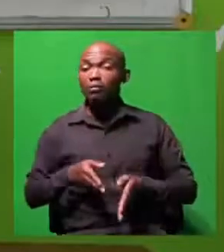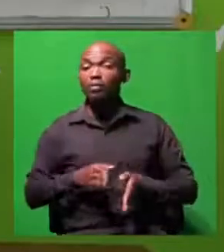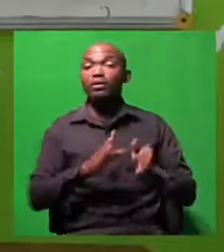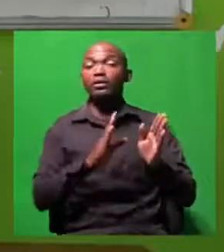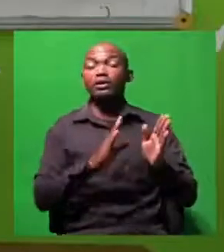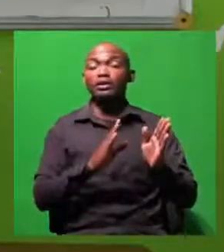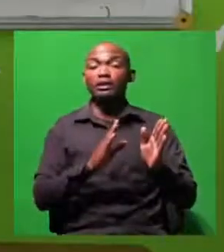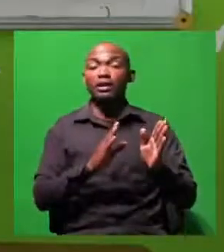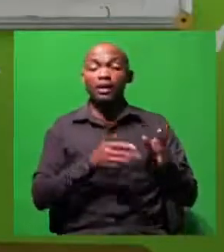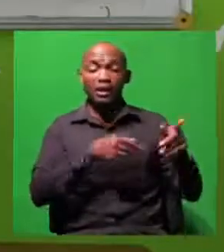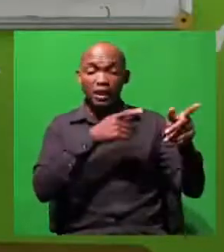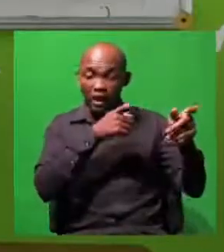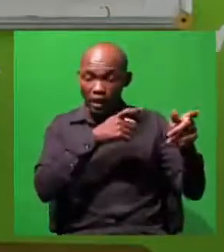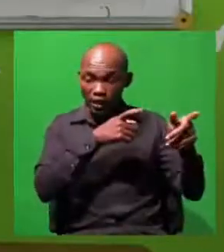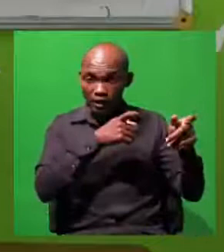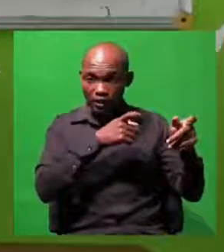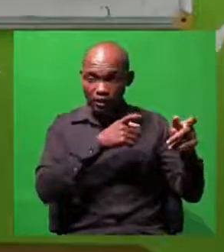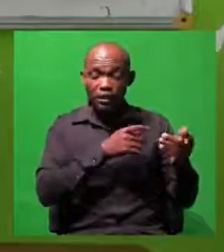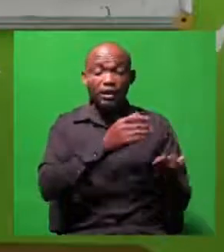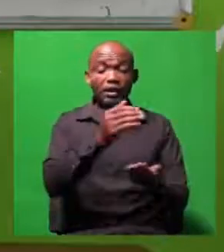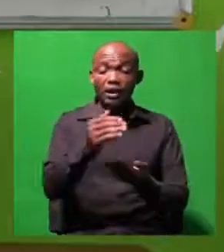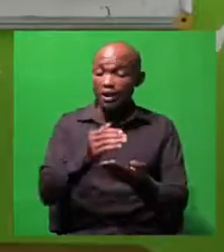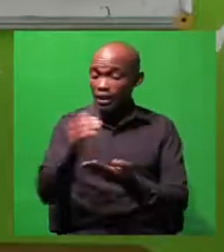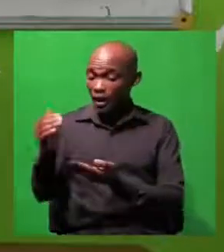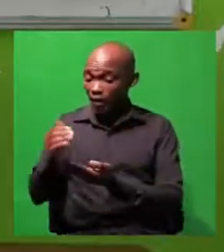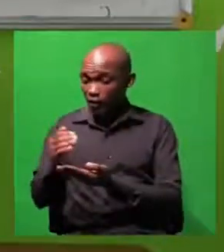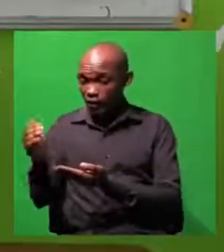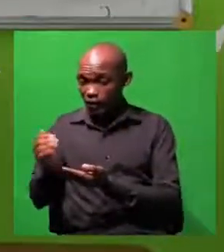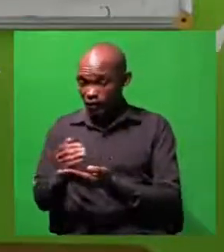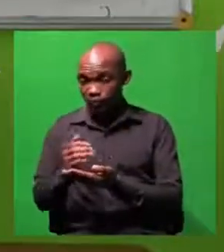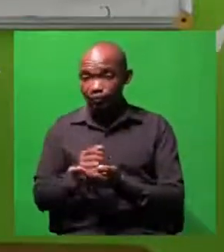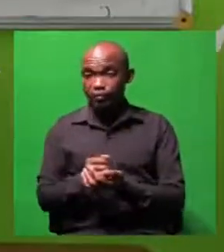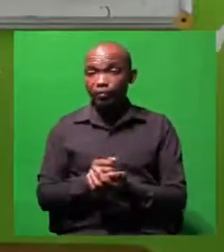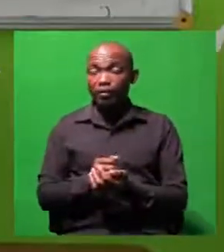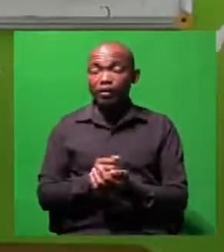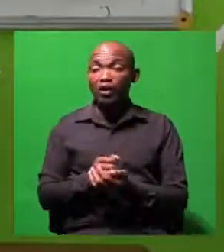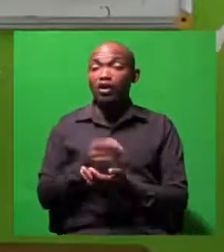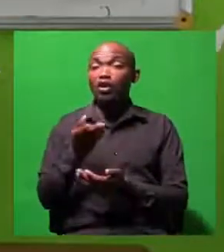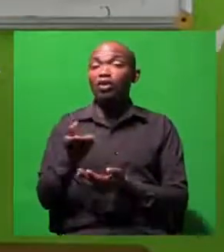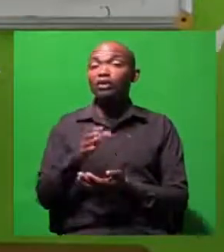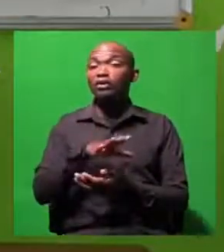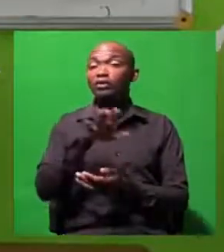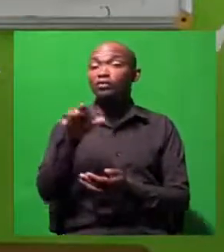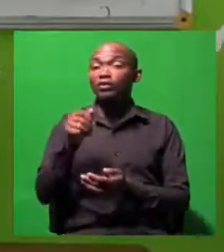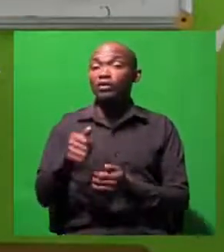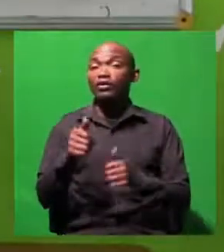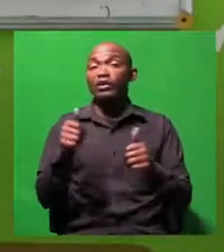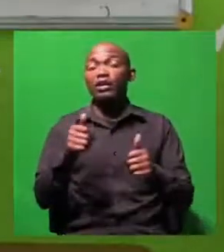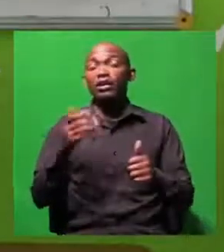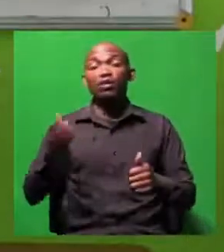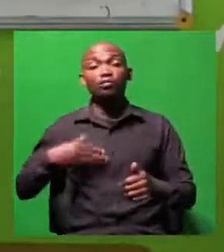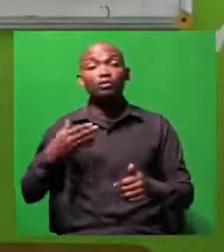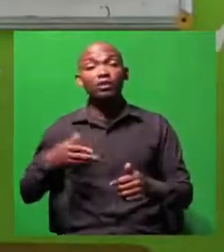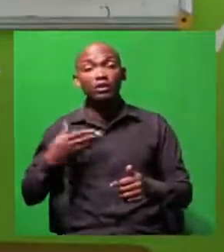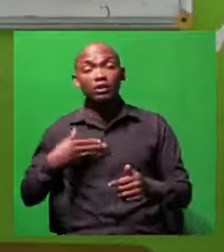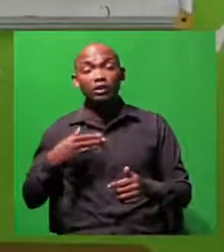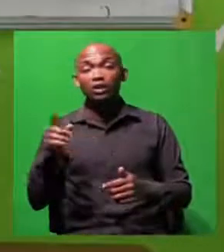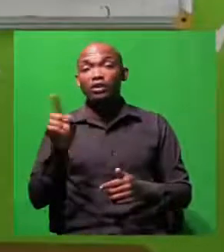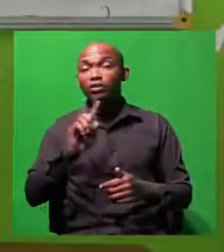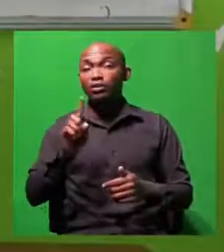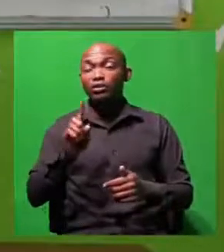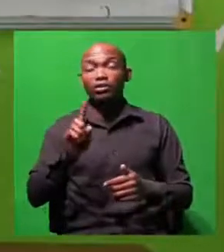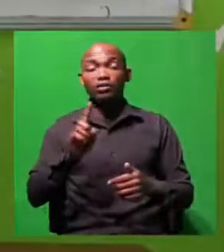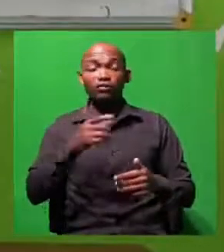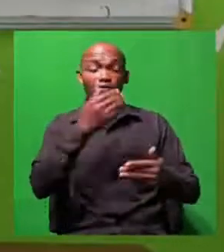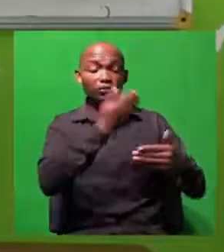they engaged in production, they hunted, they gathered only for